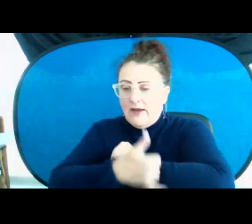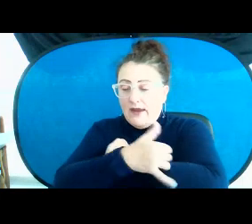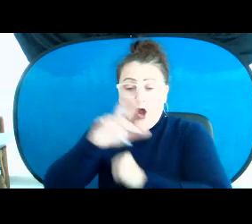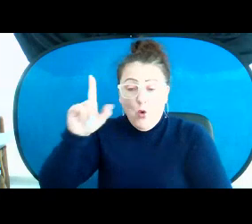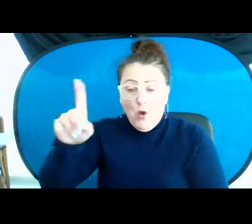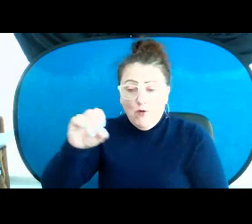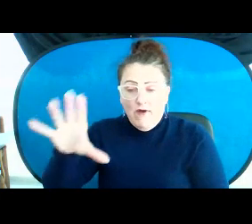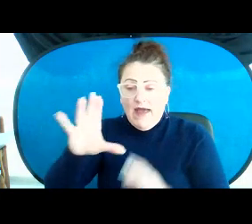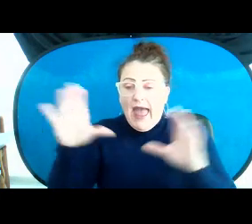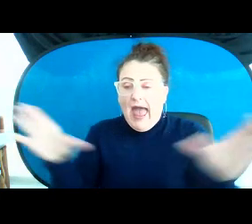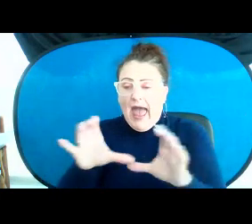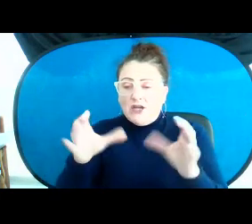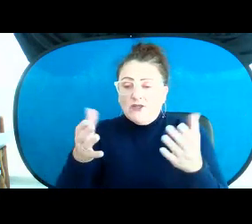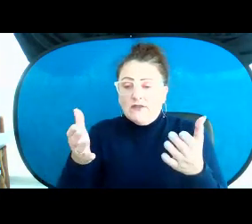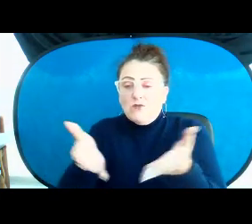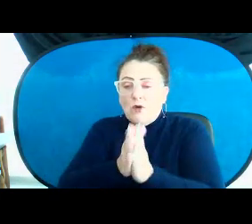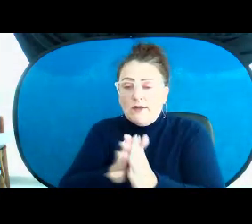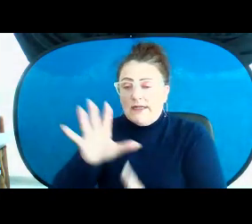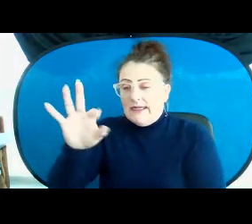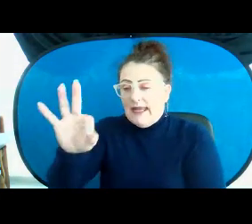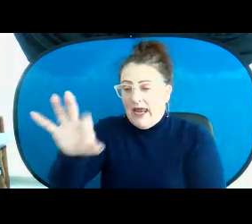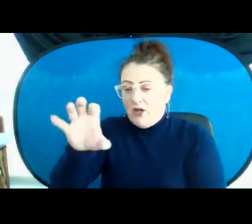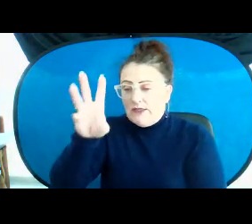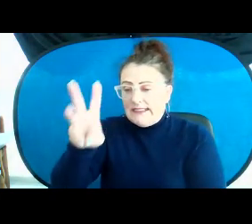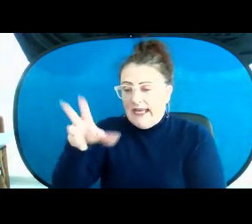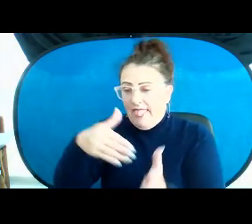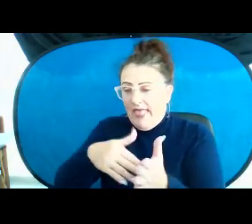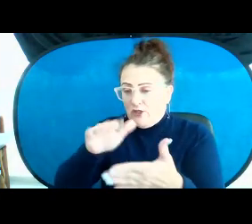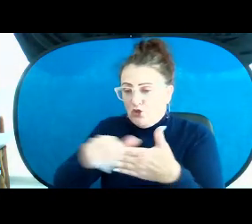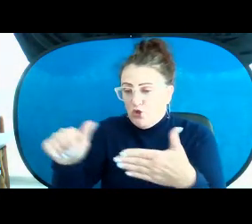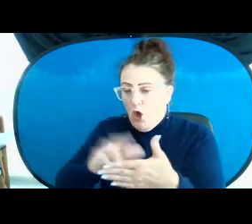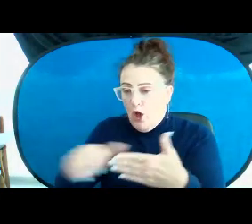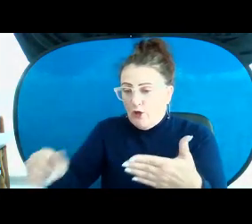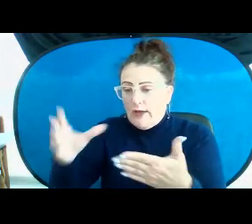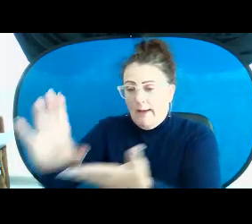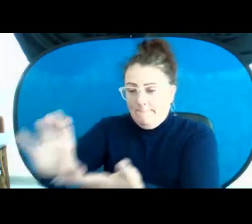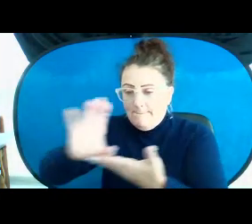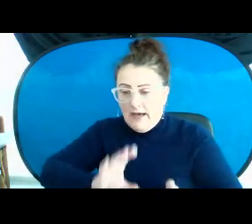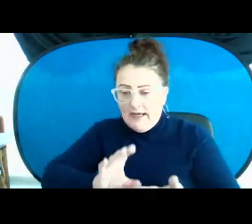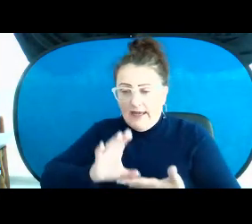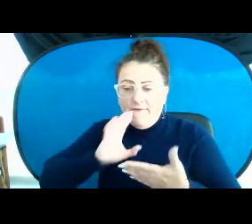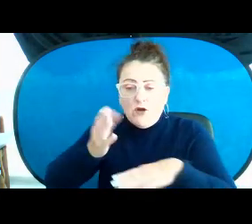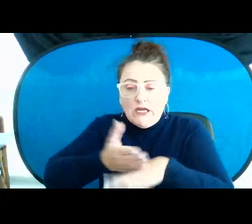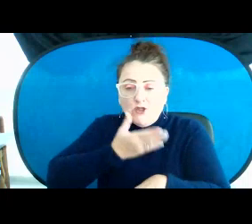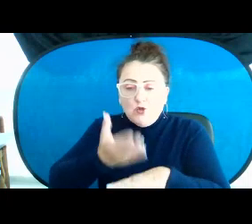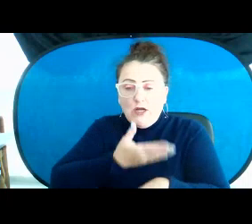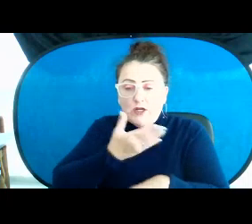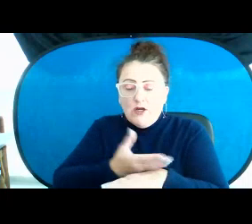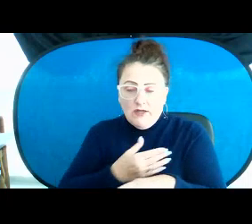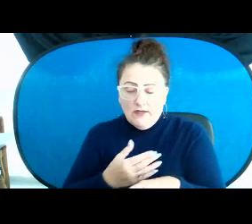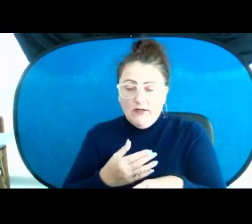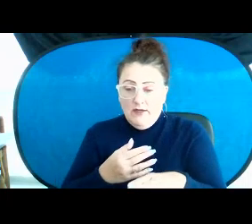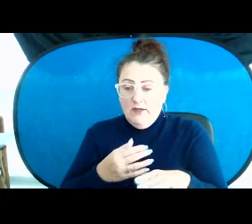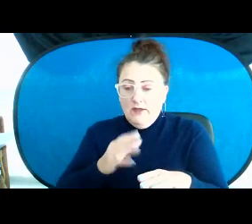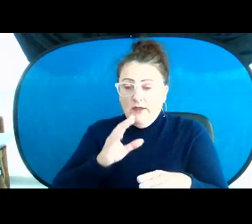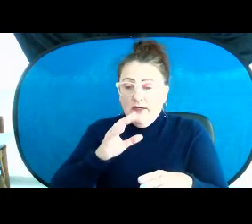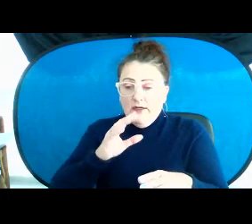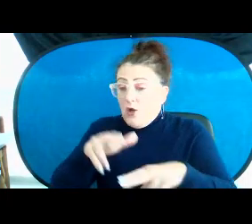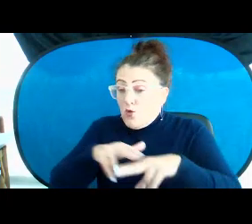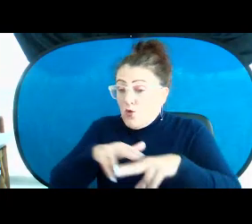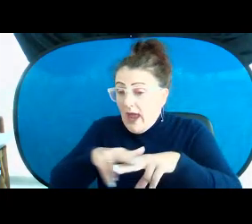item requesting $906,000 in supplemental funds for the construction phase of the Transit and Intercity Rail